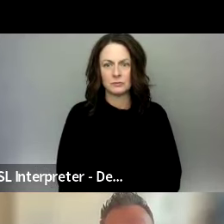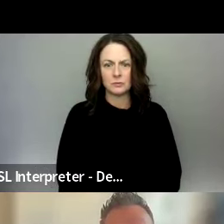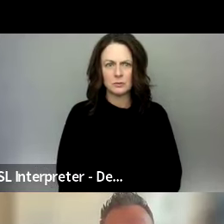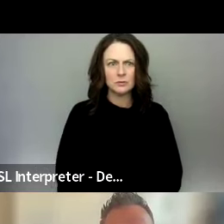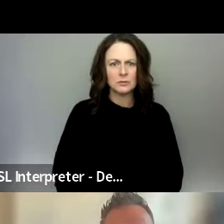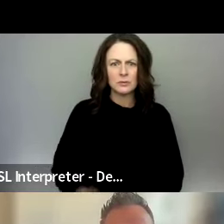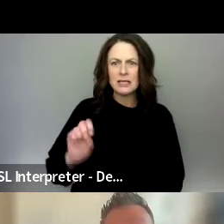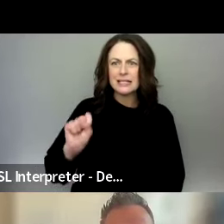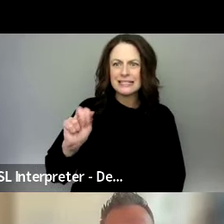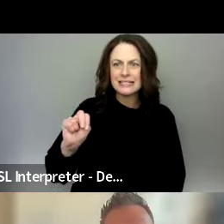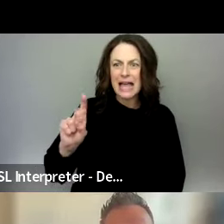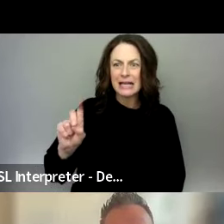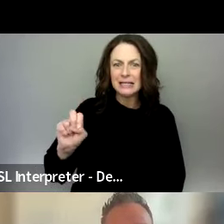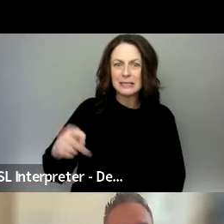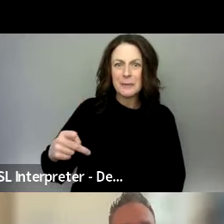Emily-jun,